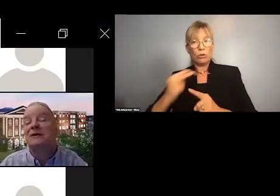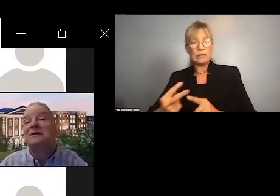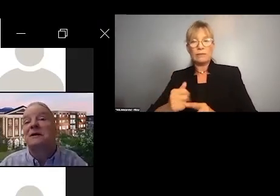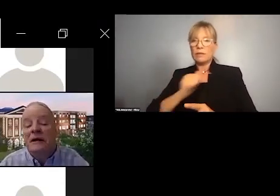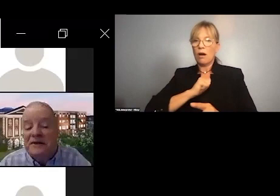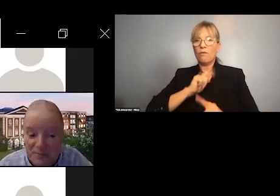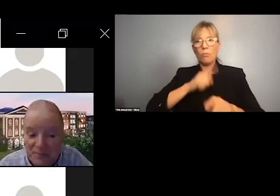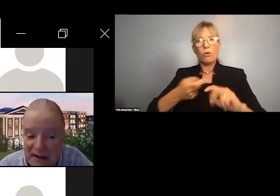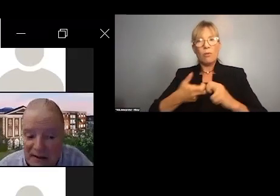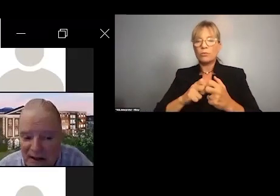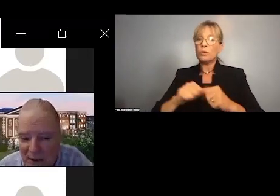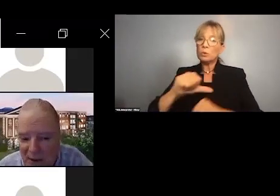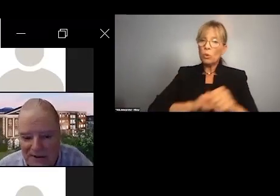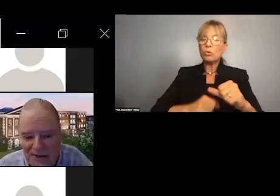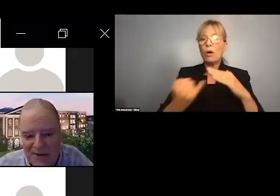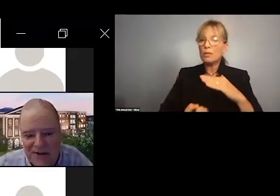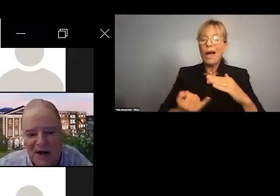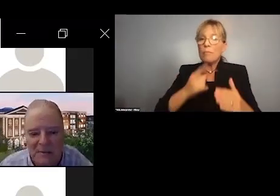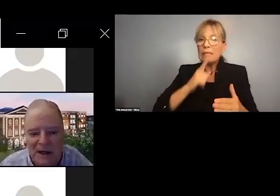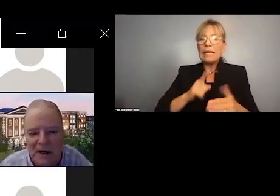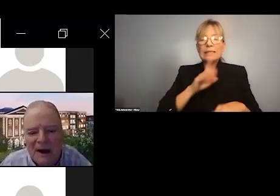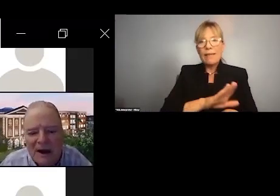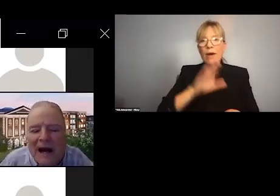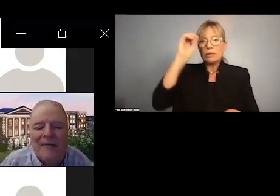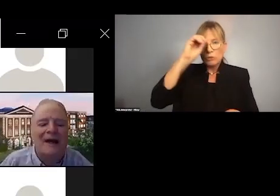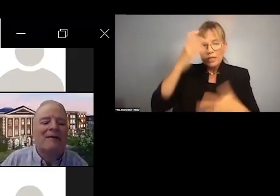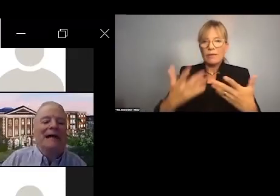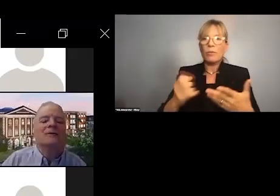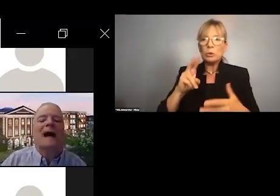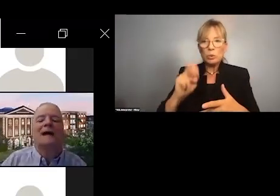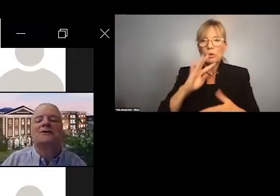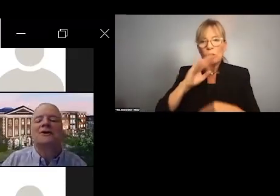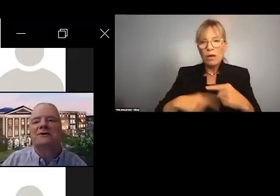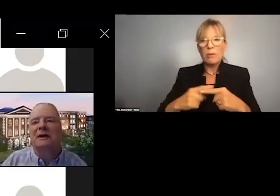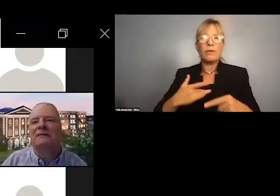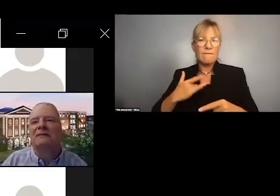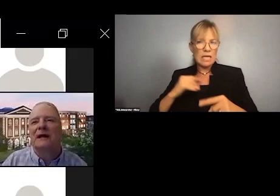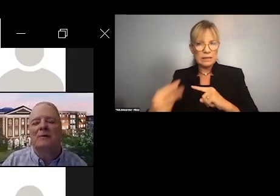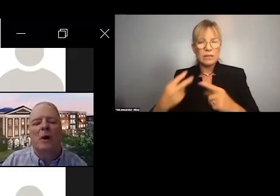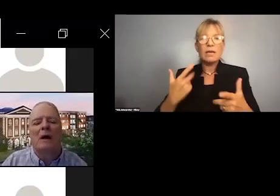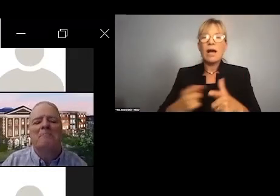social isolation. So it is the subjective component Susan talked about. And then